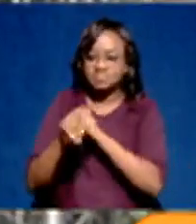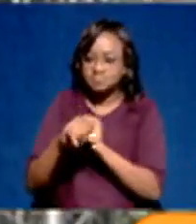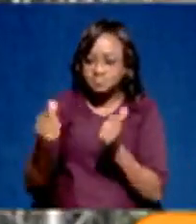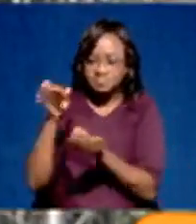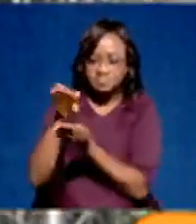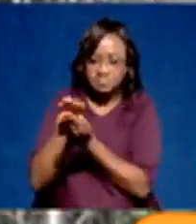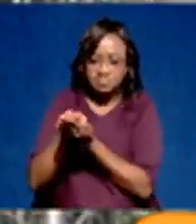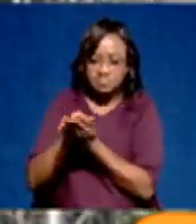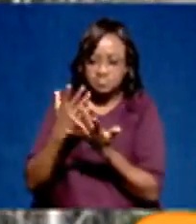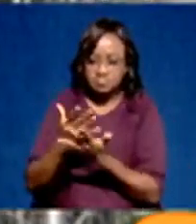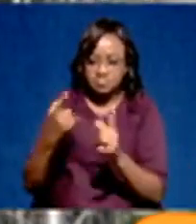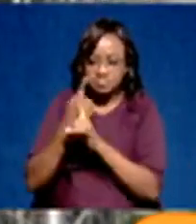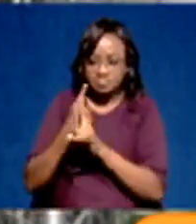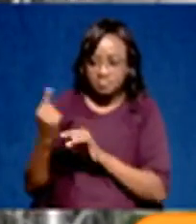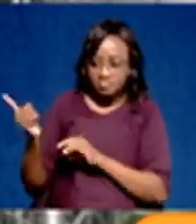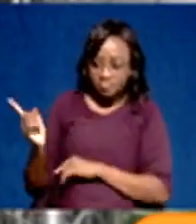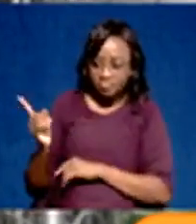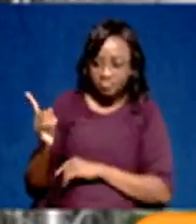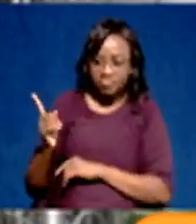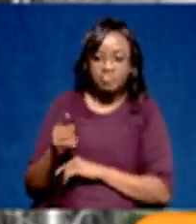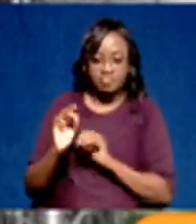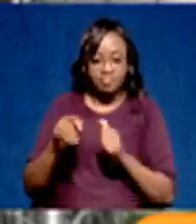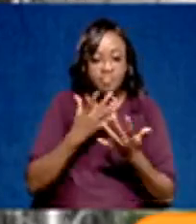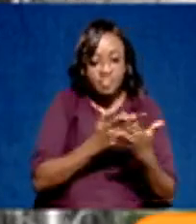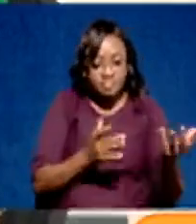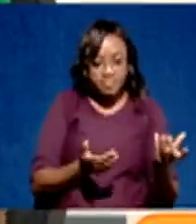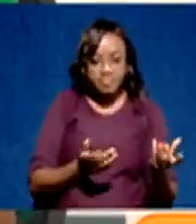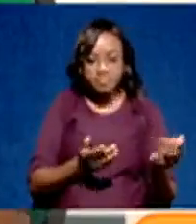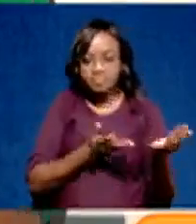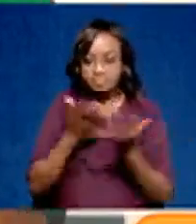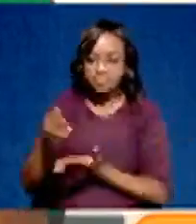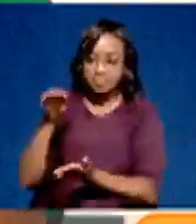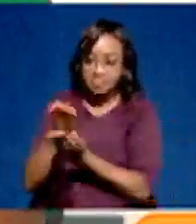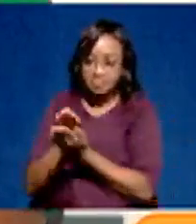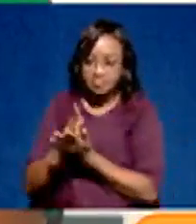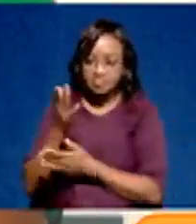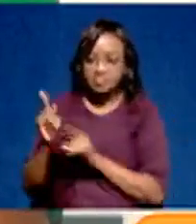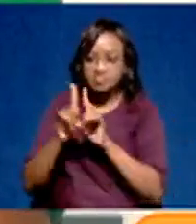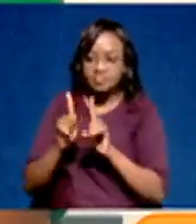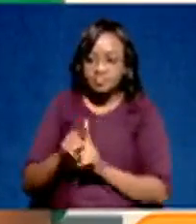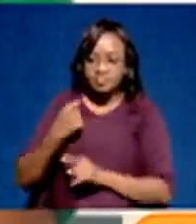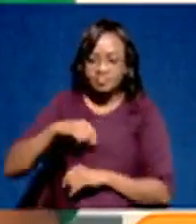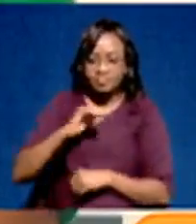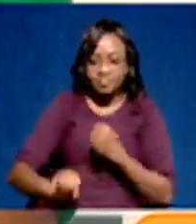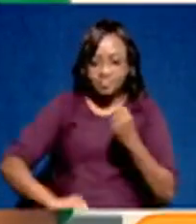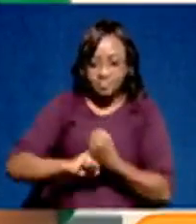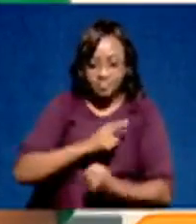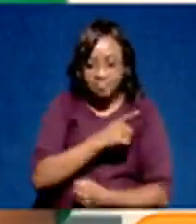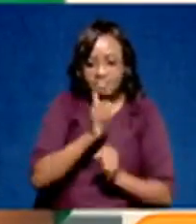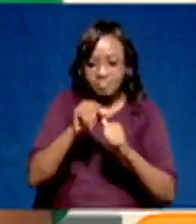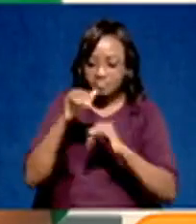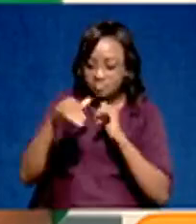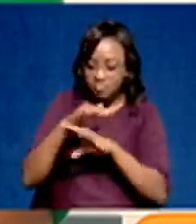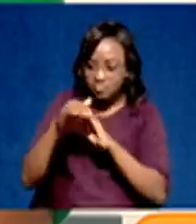storage facilities. These are warehouses where they can store their grains and cereals. And we enable them to like access those